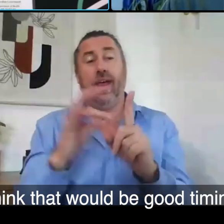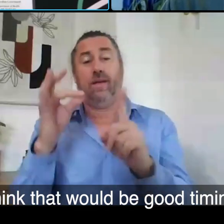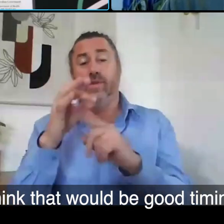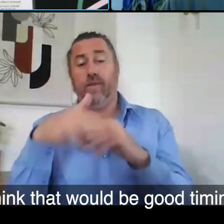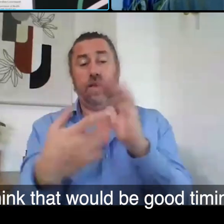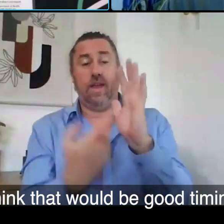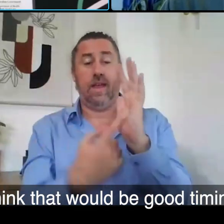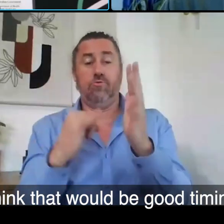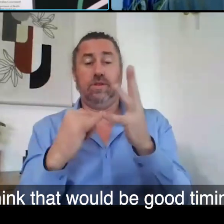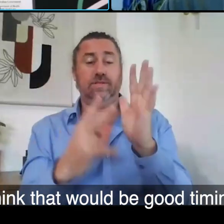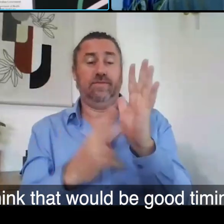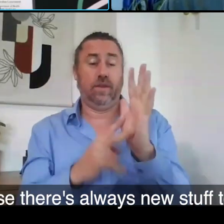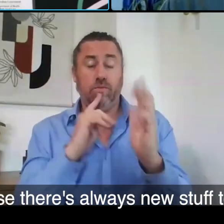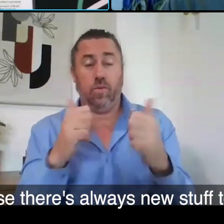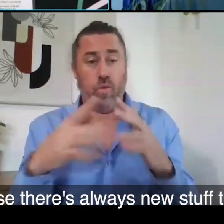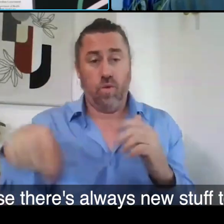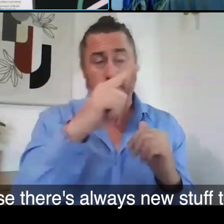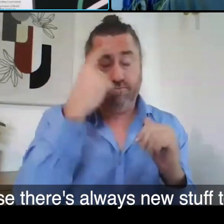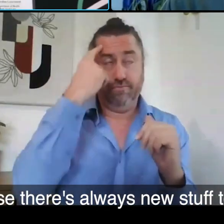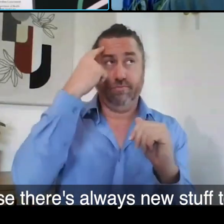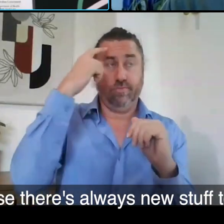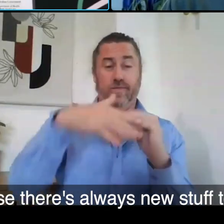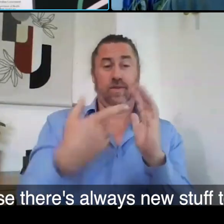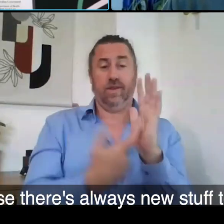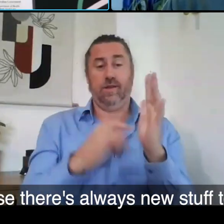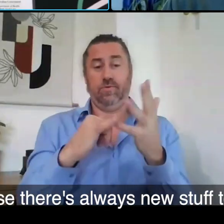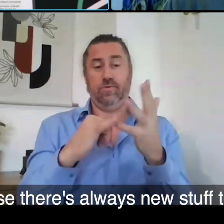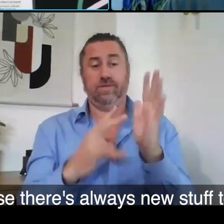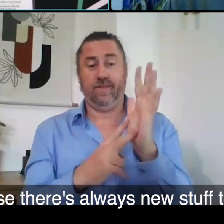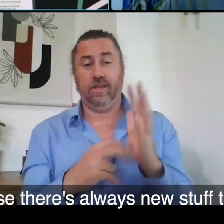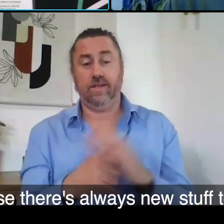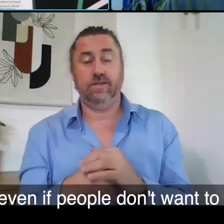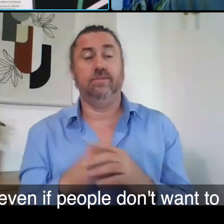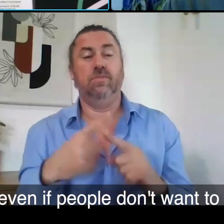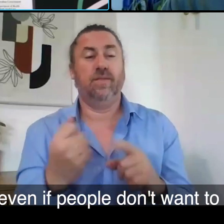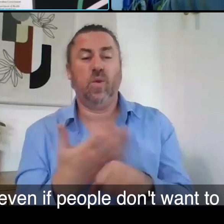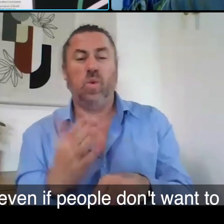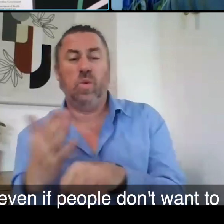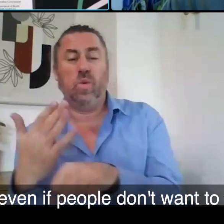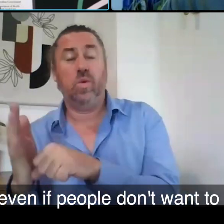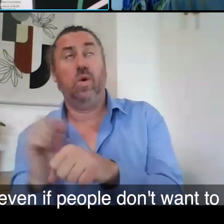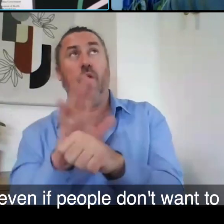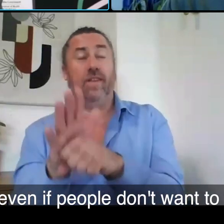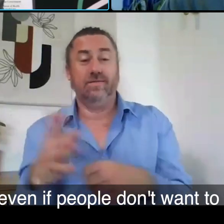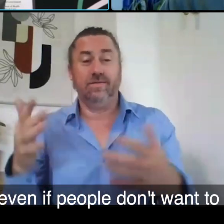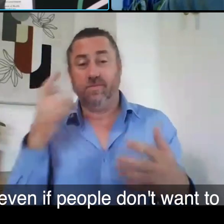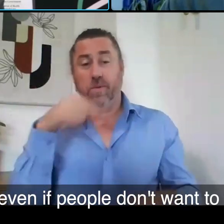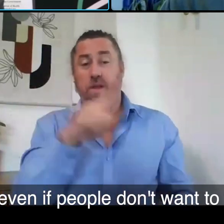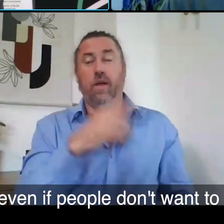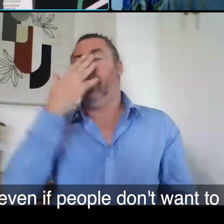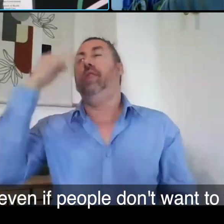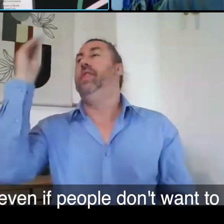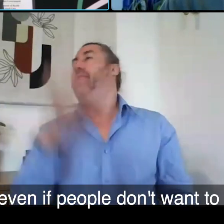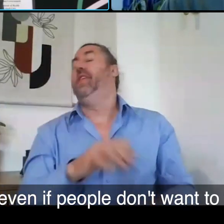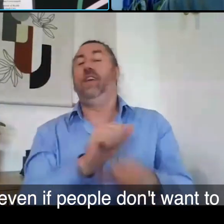I think that would be a good timing. And of course, there's always new stuff to talk about with COVID, even if people don't want to talk about it.